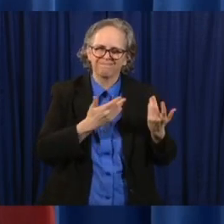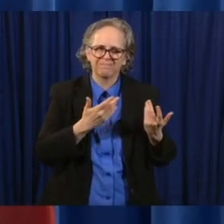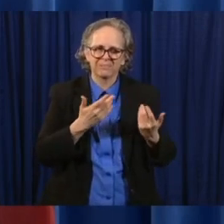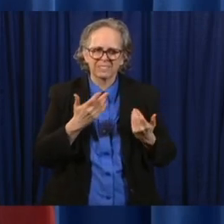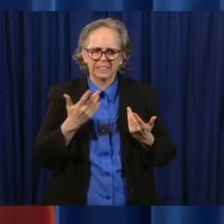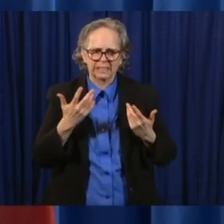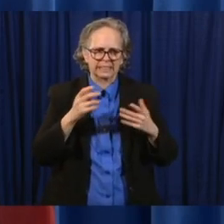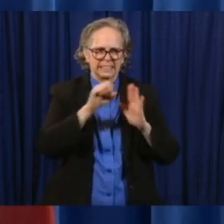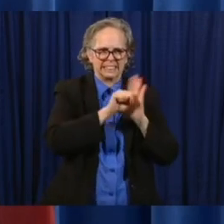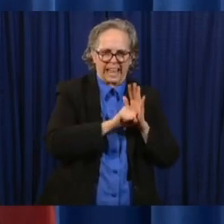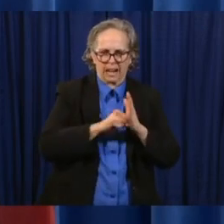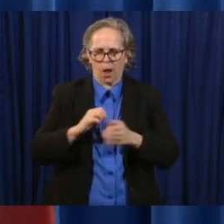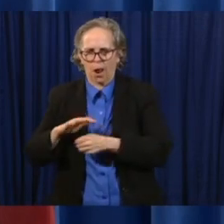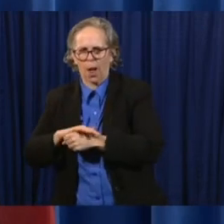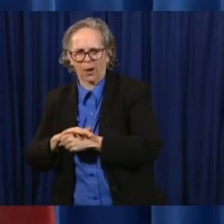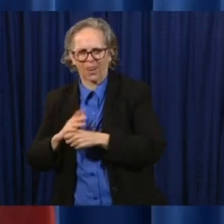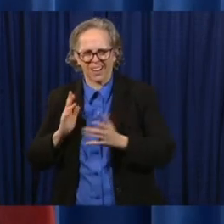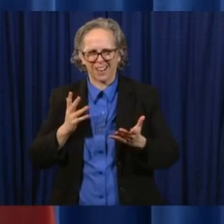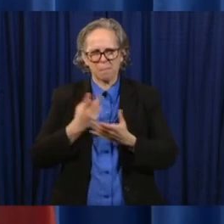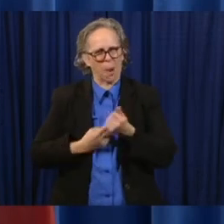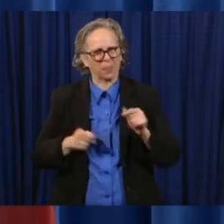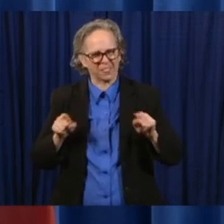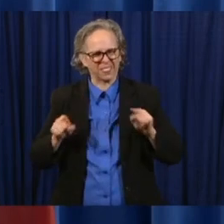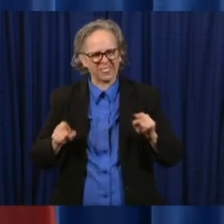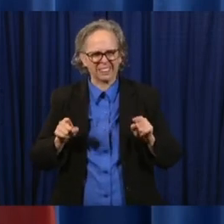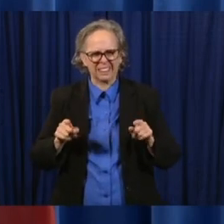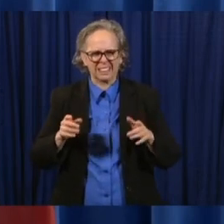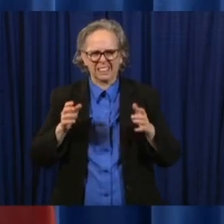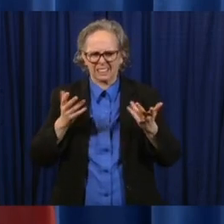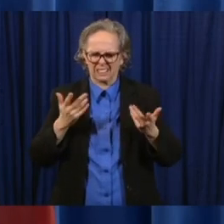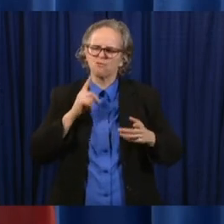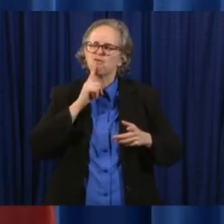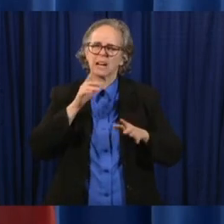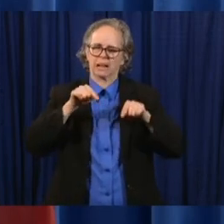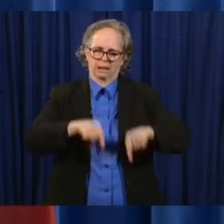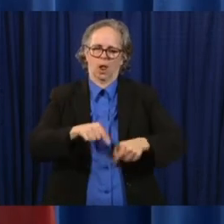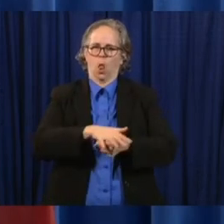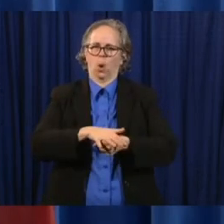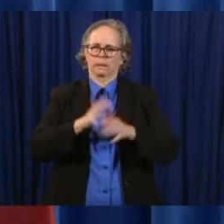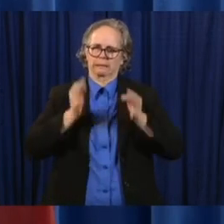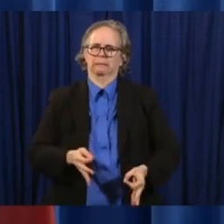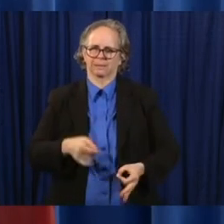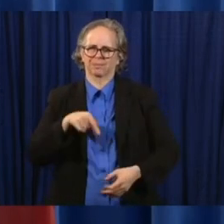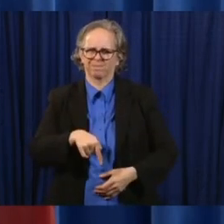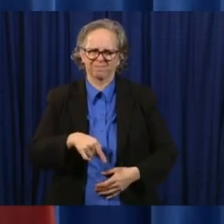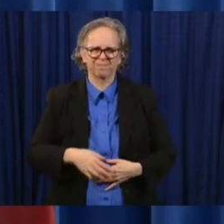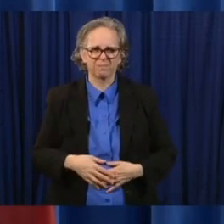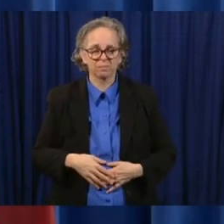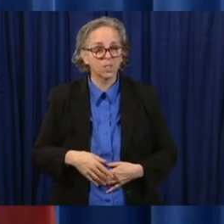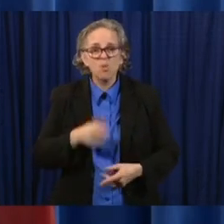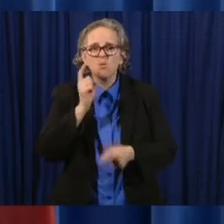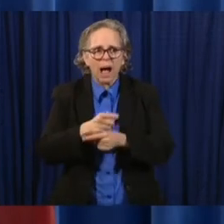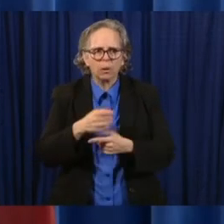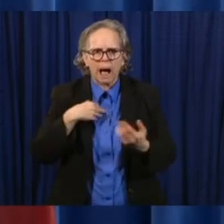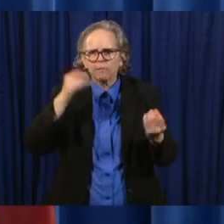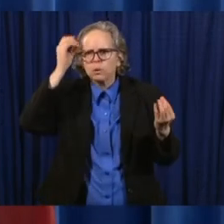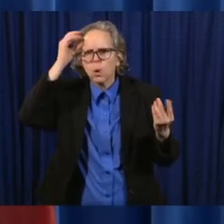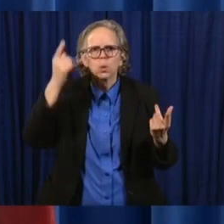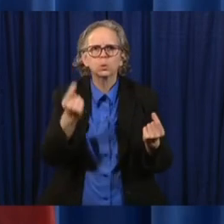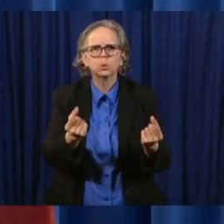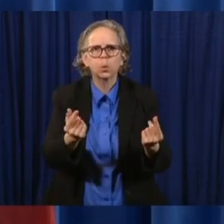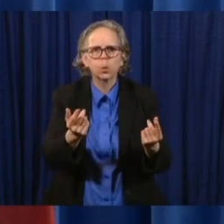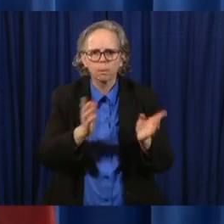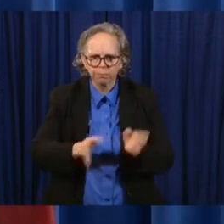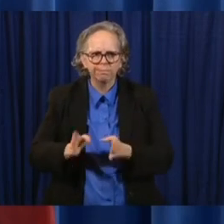ultimately many decisions are made locally. But these are things that we're going to have to work out between the Department of